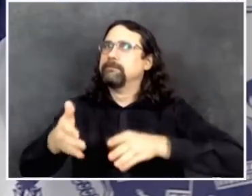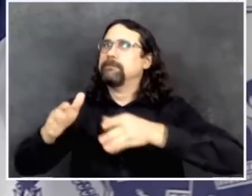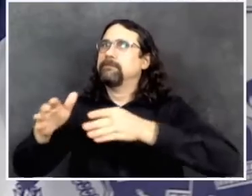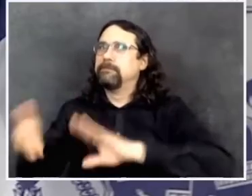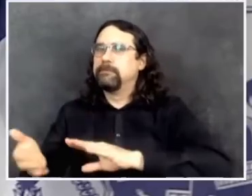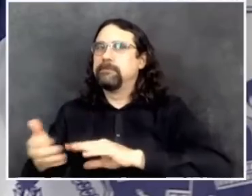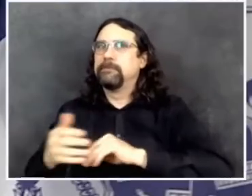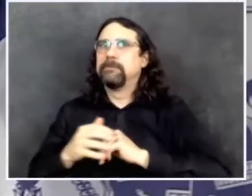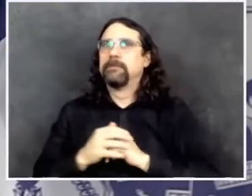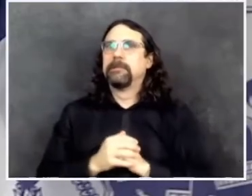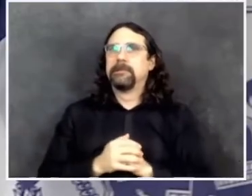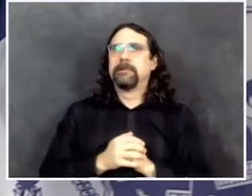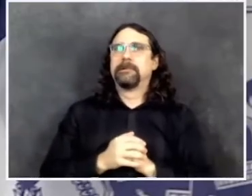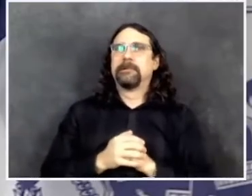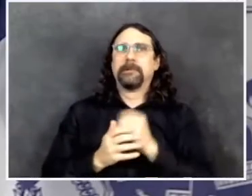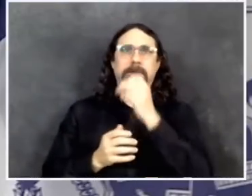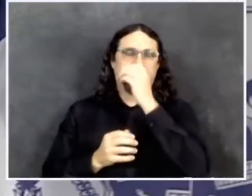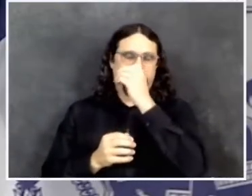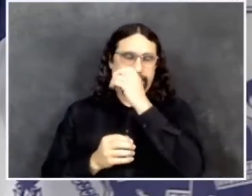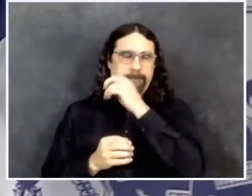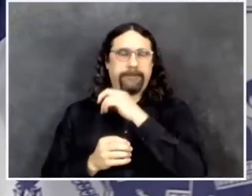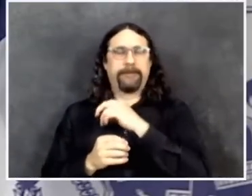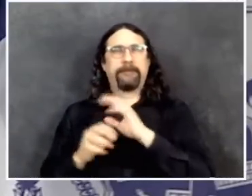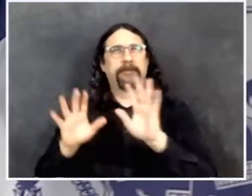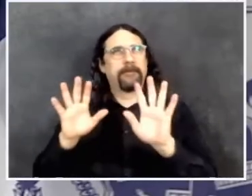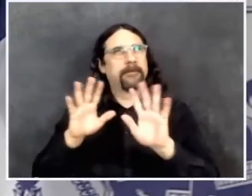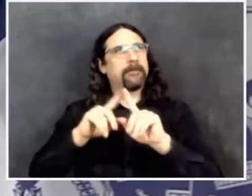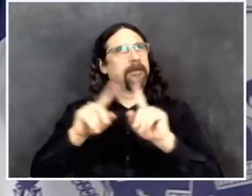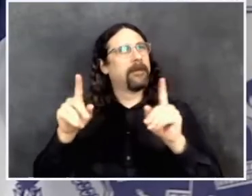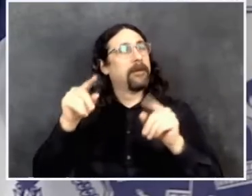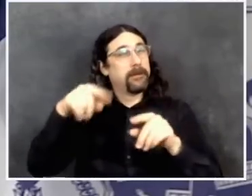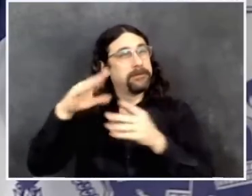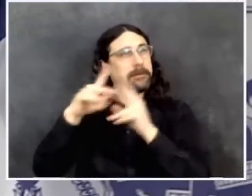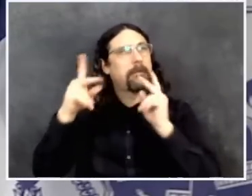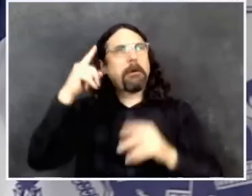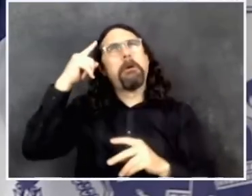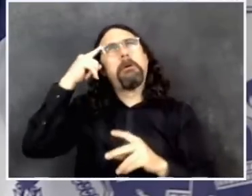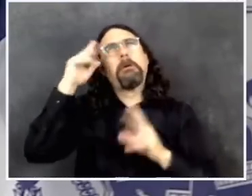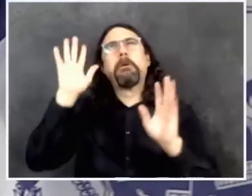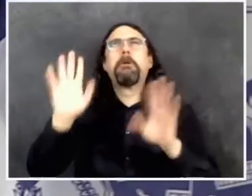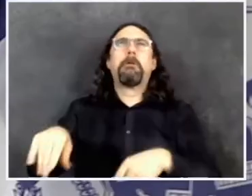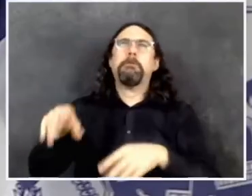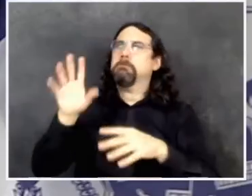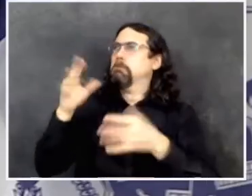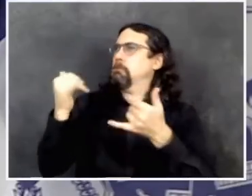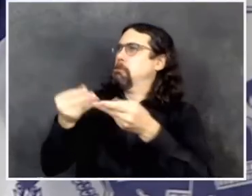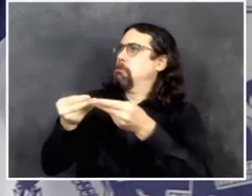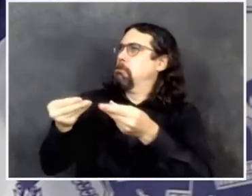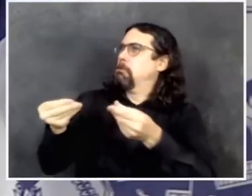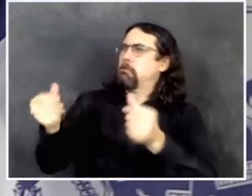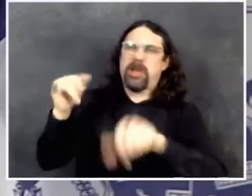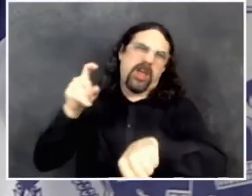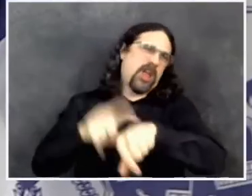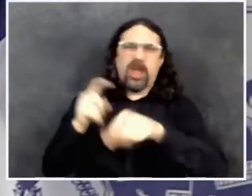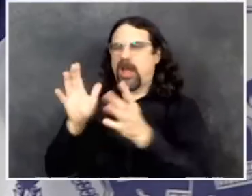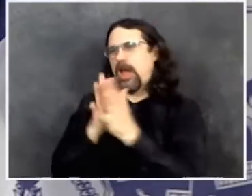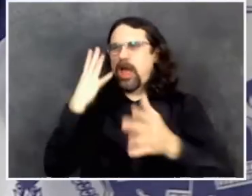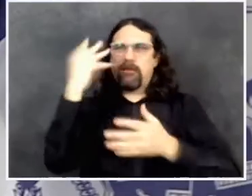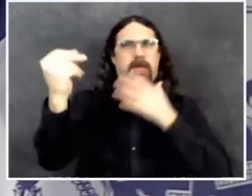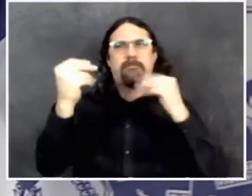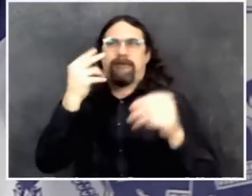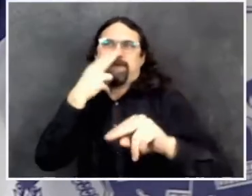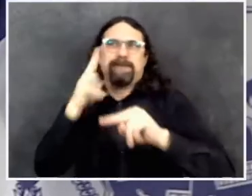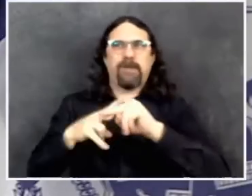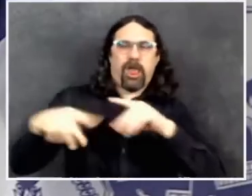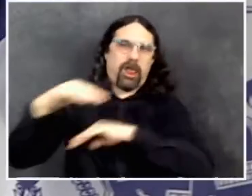happen. So to all New Yorkers, it's going to be a beautiful day today. You can enjoy it a little bit. You can take it in for a little